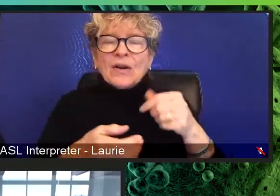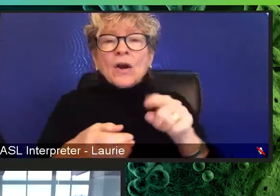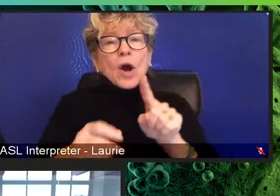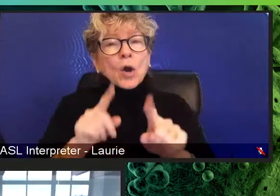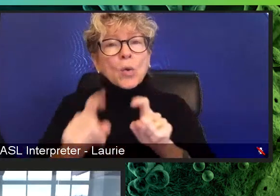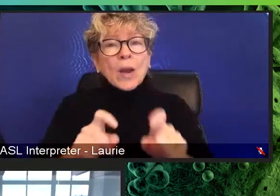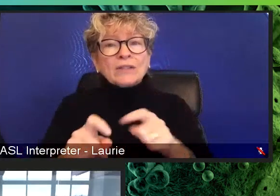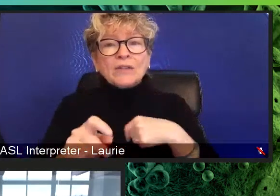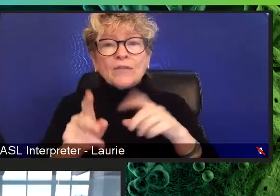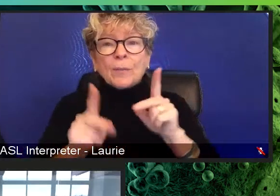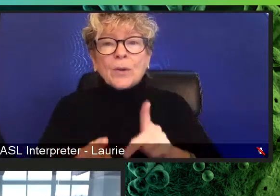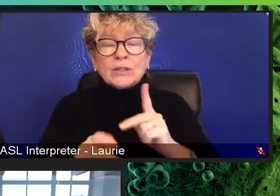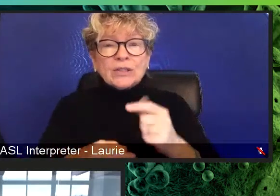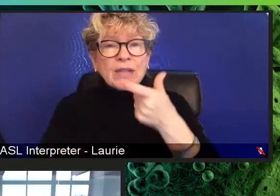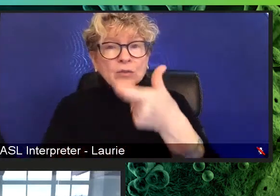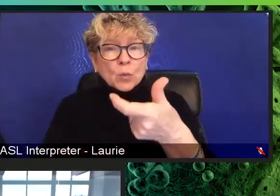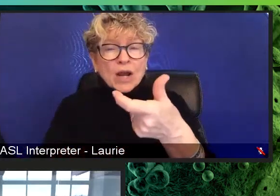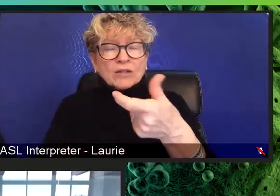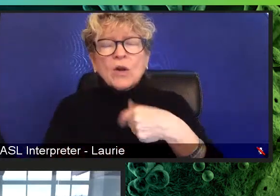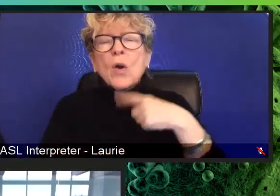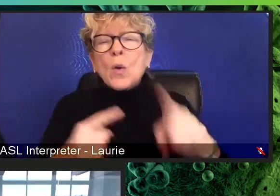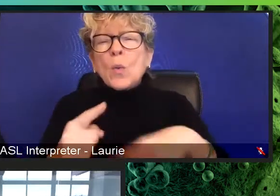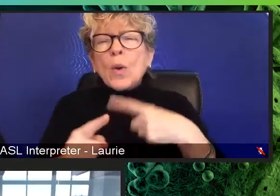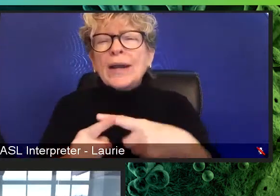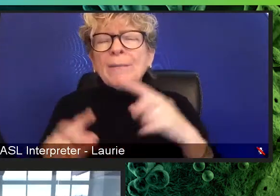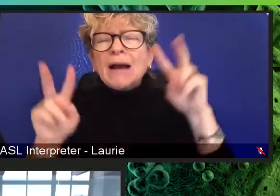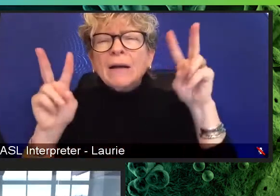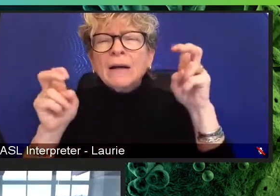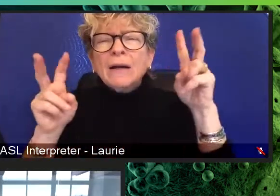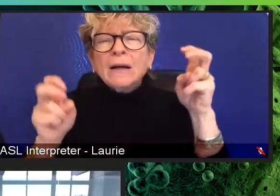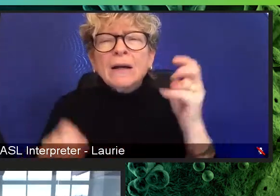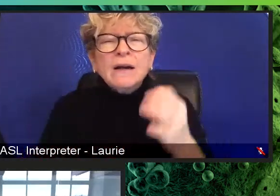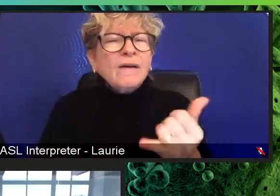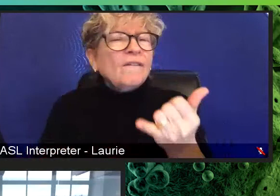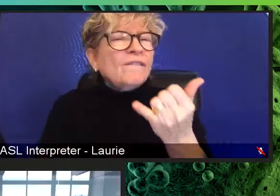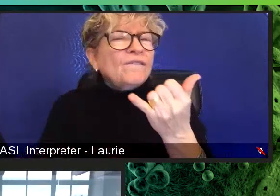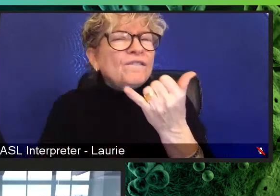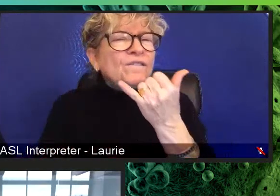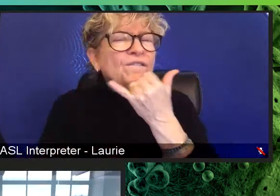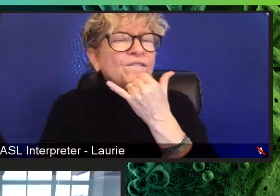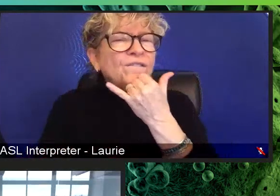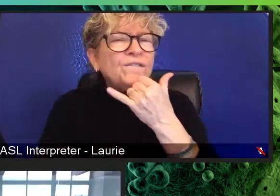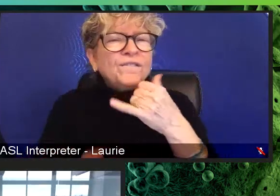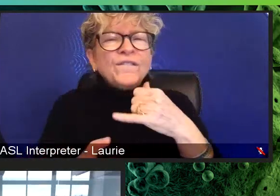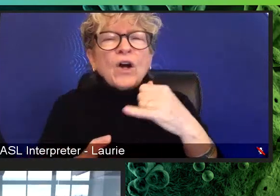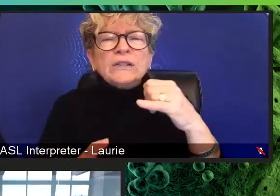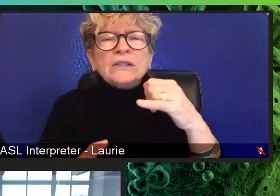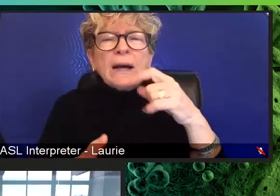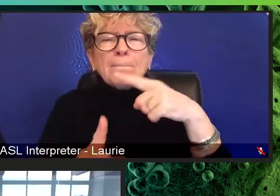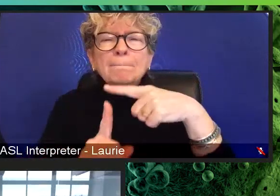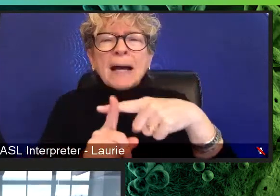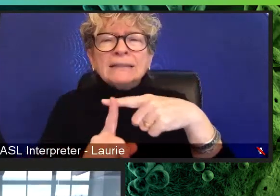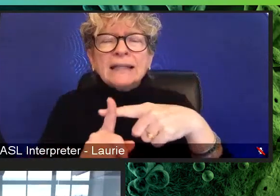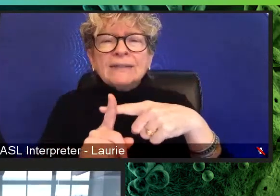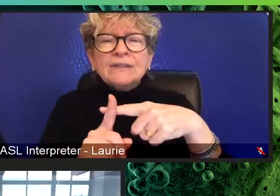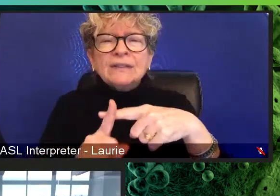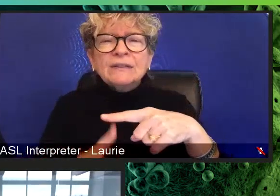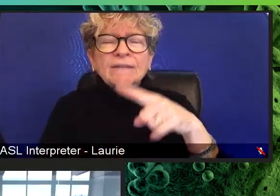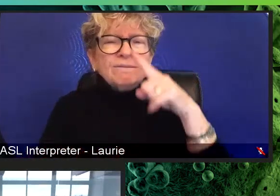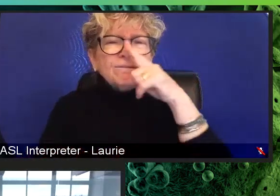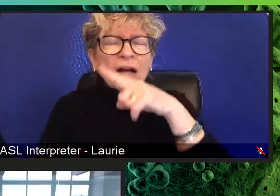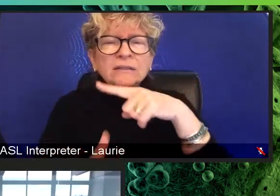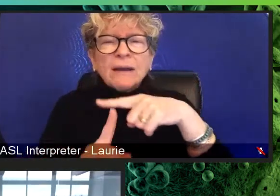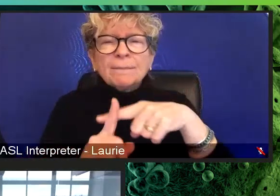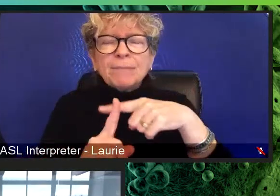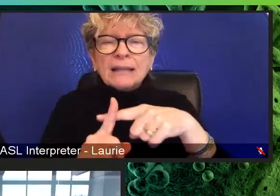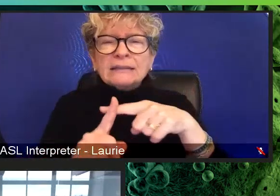is, what about false positives in the blood? There are some studies that have shown that many people have